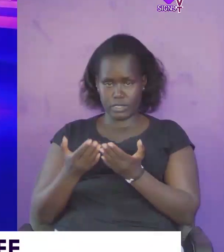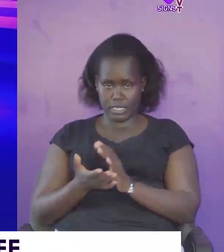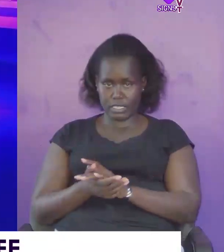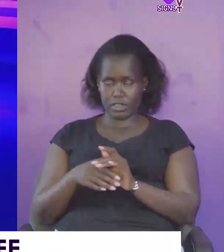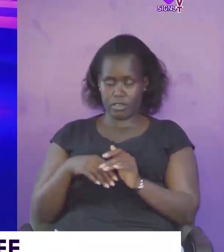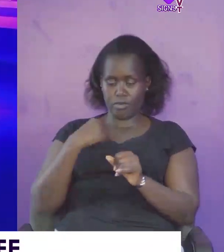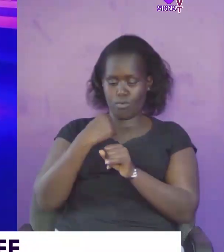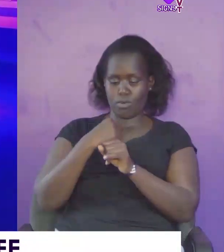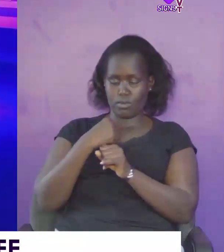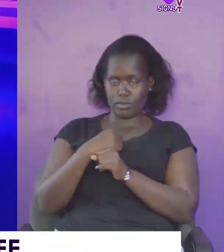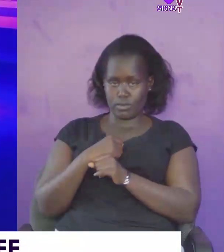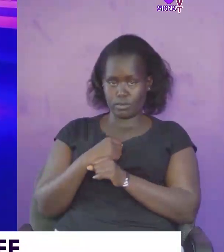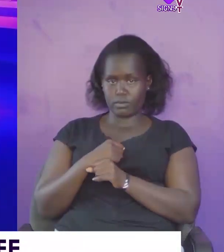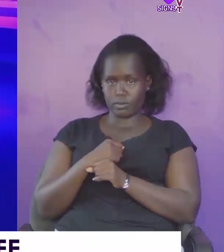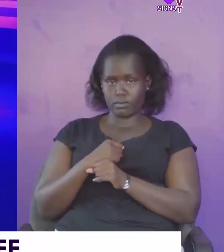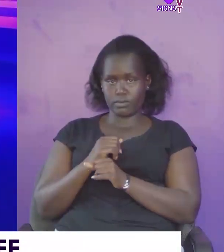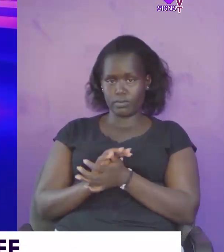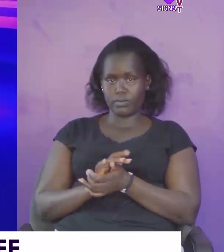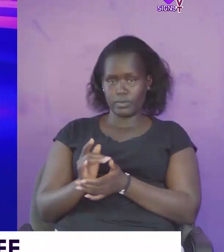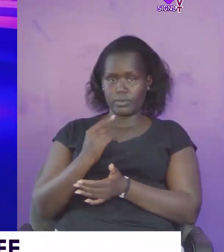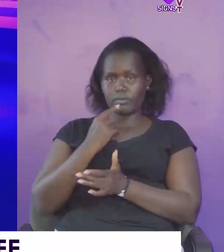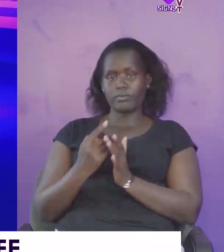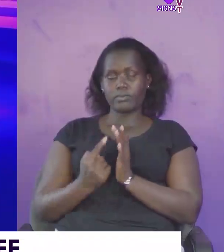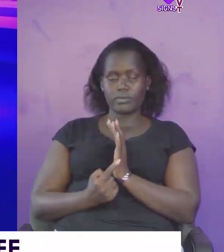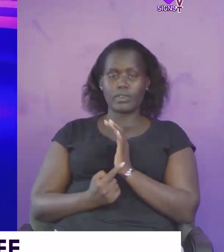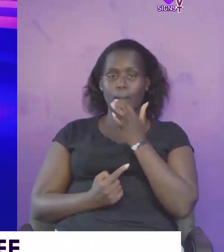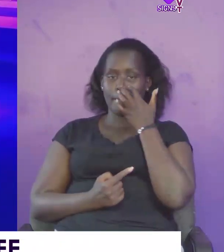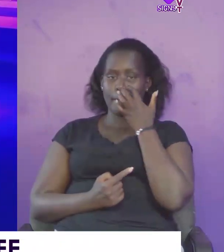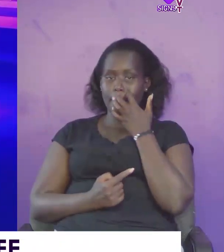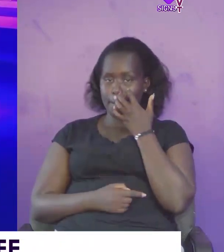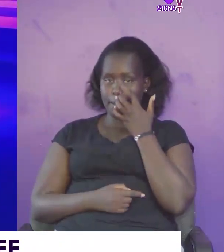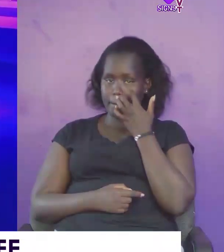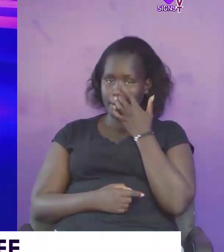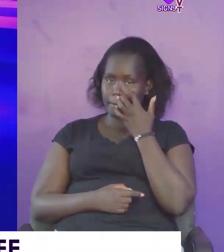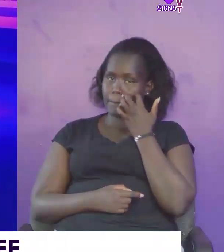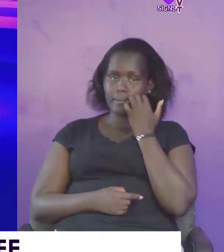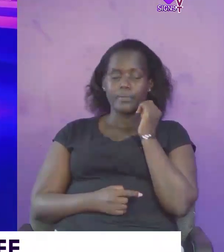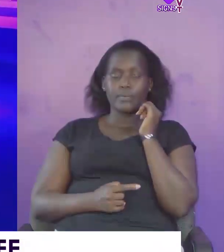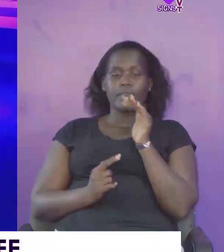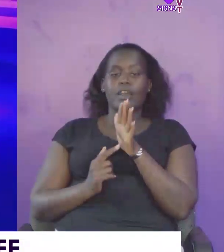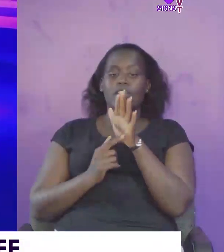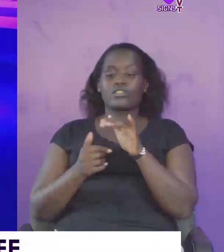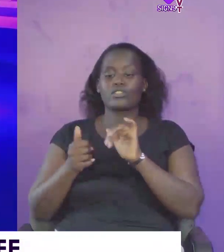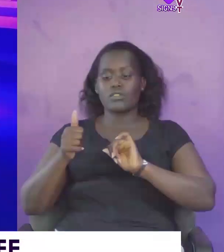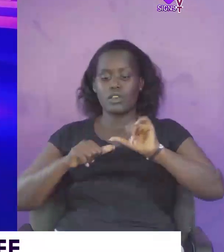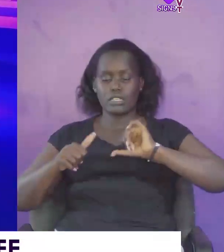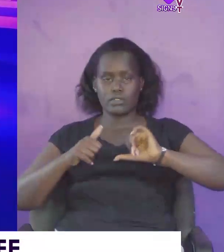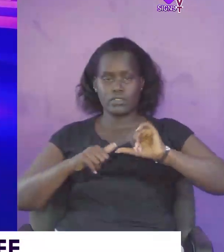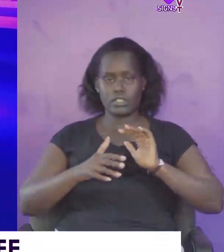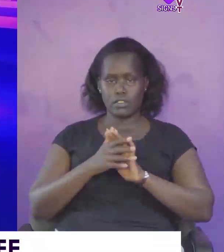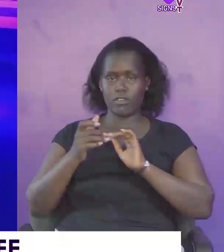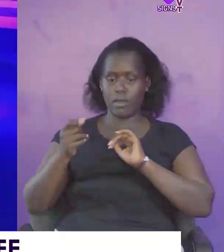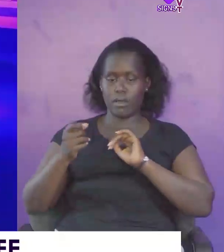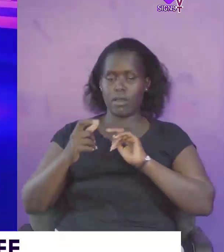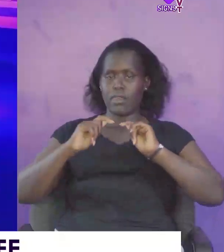labor. Okay. And just to mention that the demonstration of the activities of June 25th